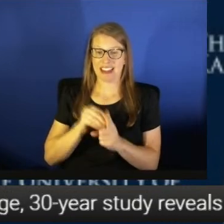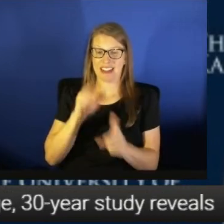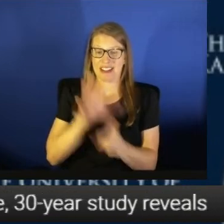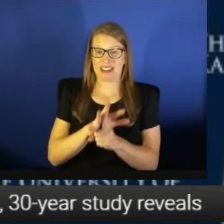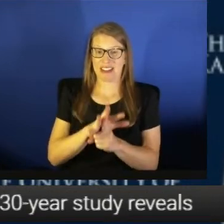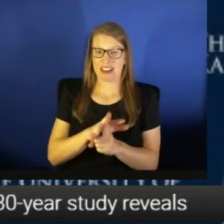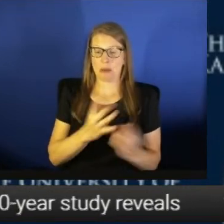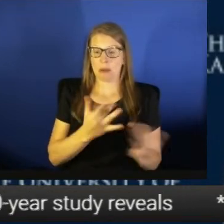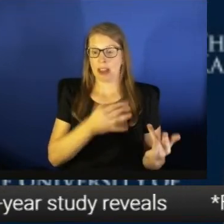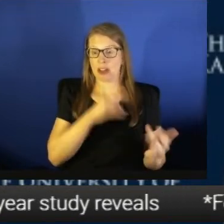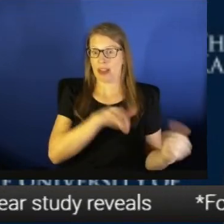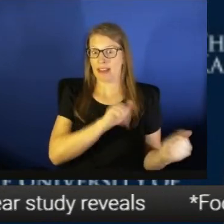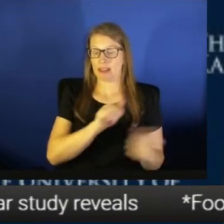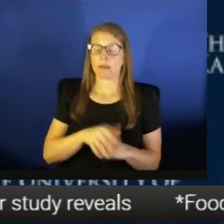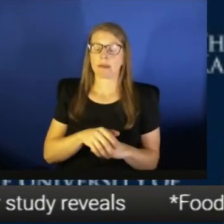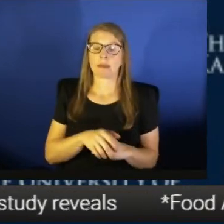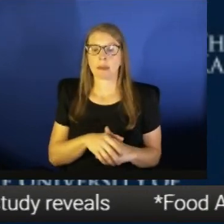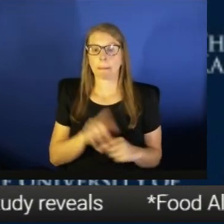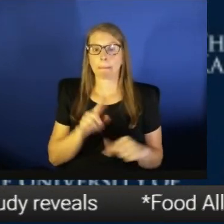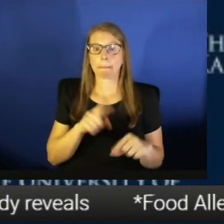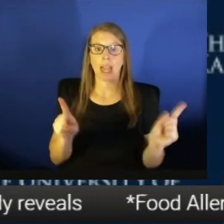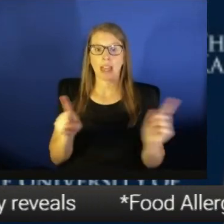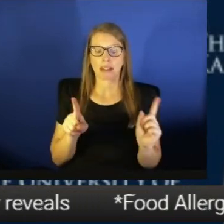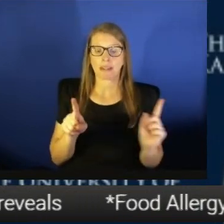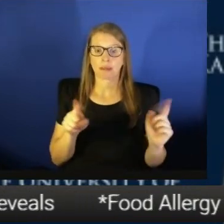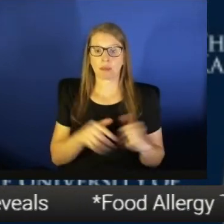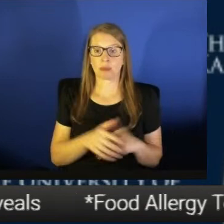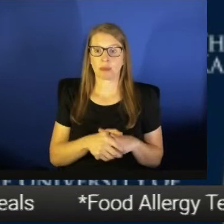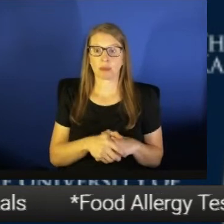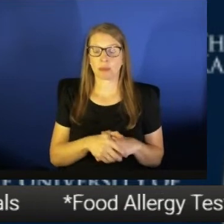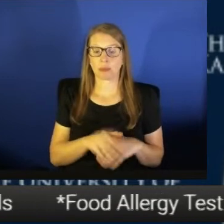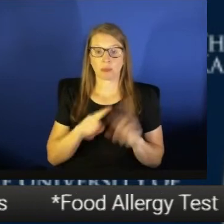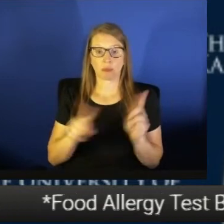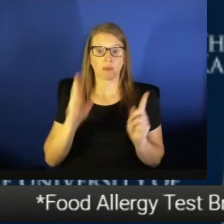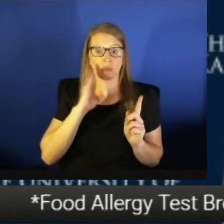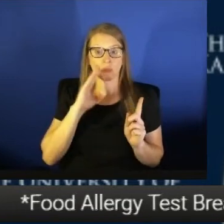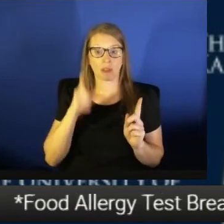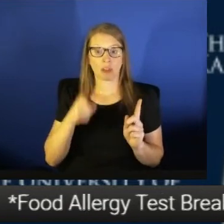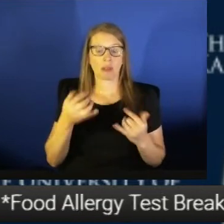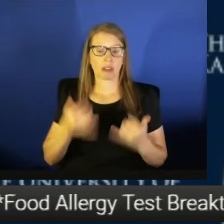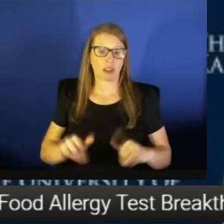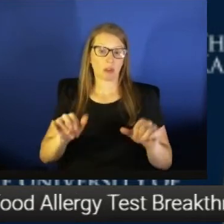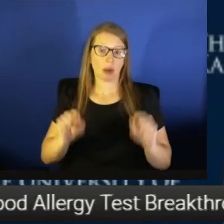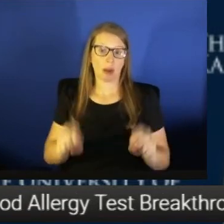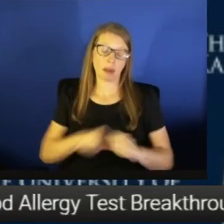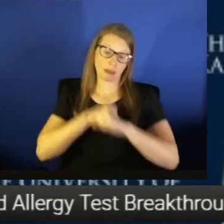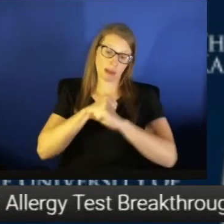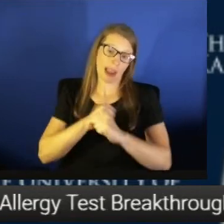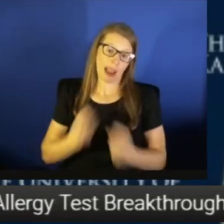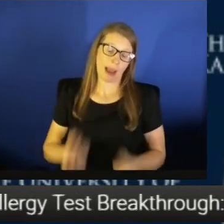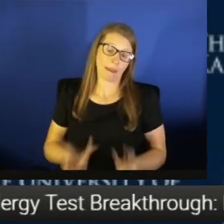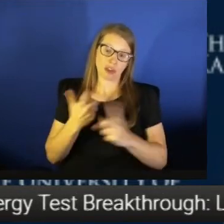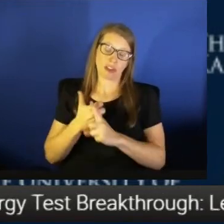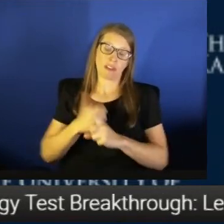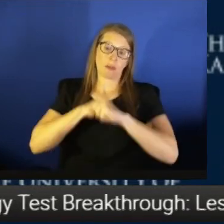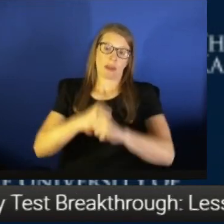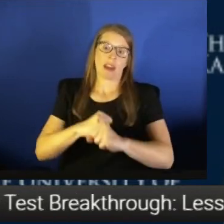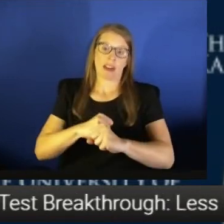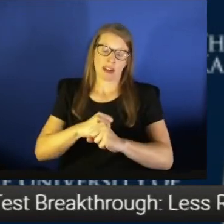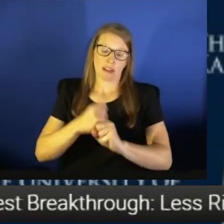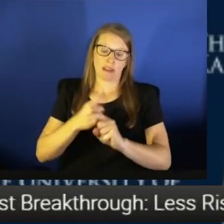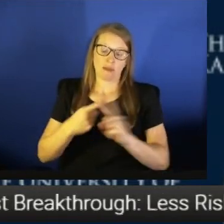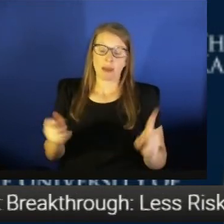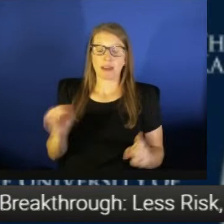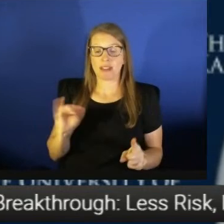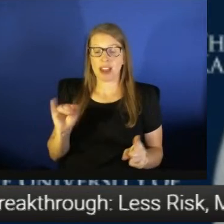dose. But you know, you are still probably protected. How much are you going to be protected against infection?